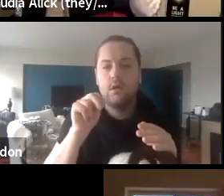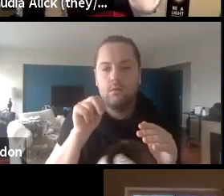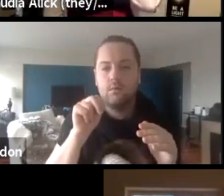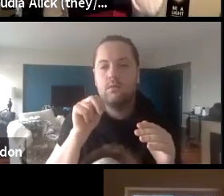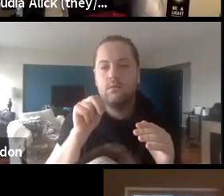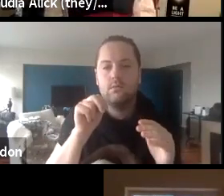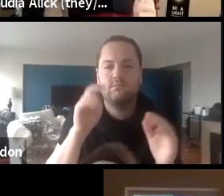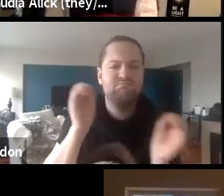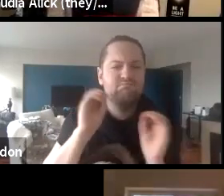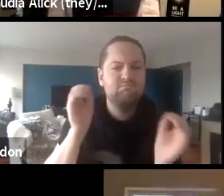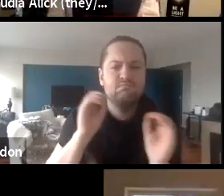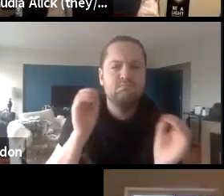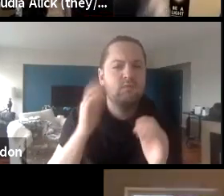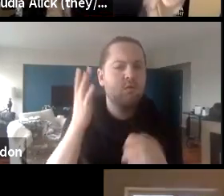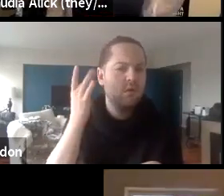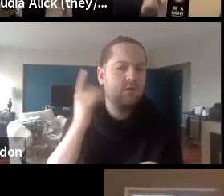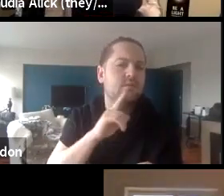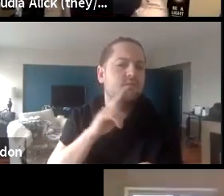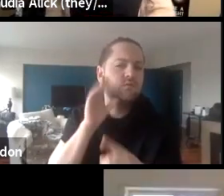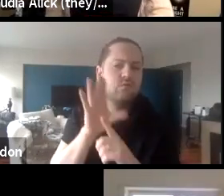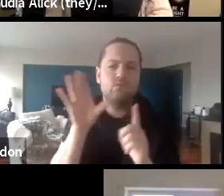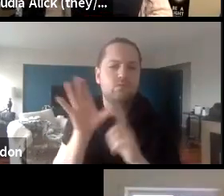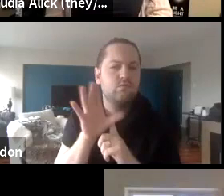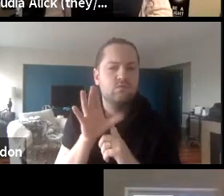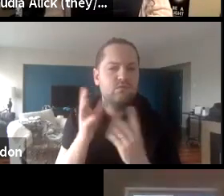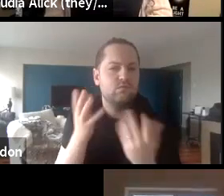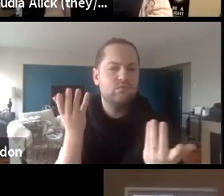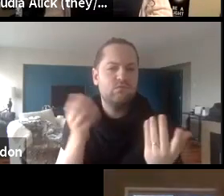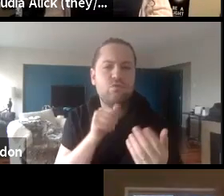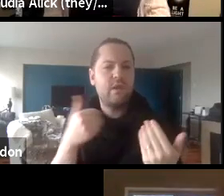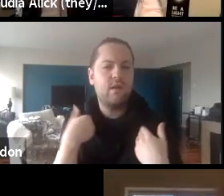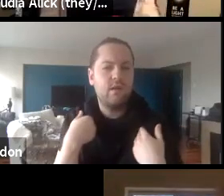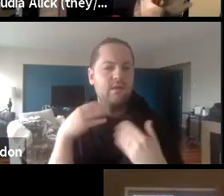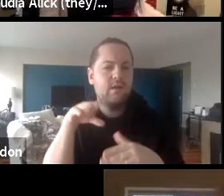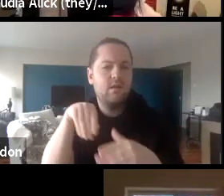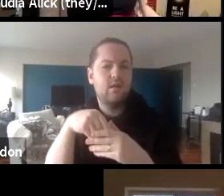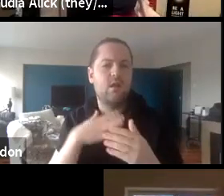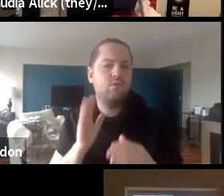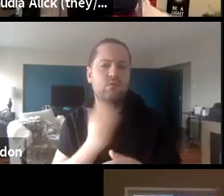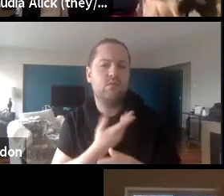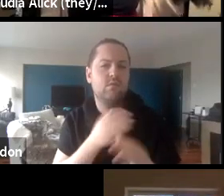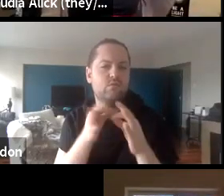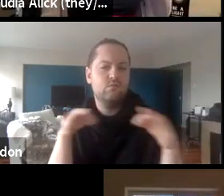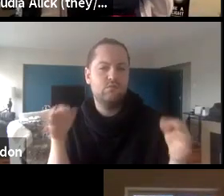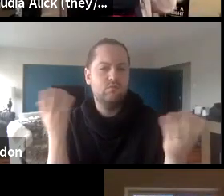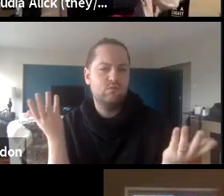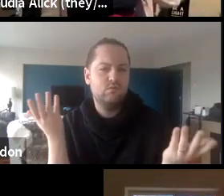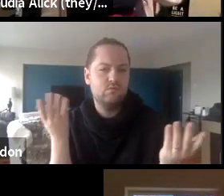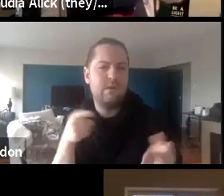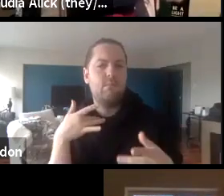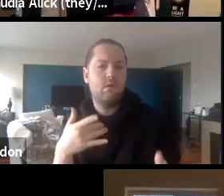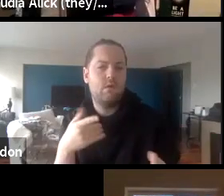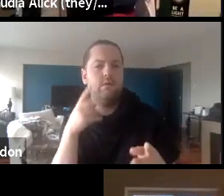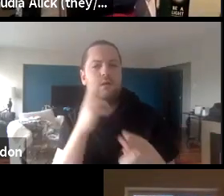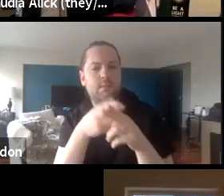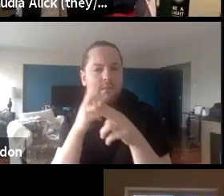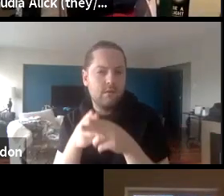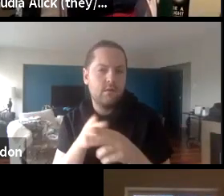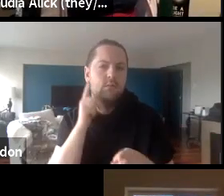And so my pronouns, I don't actually have any because within the deaf culture, we actually do not include pronouns in